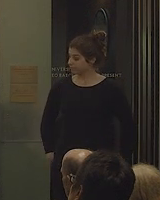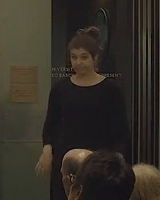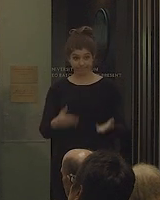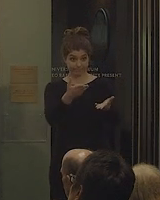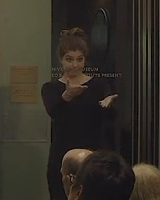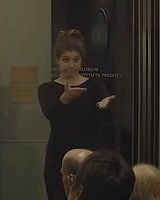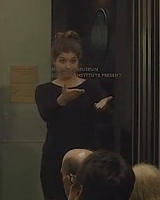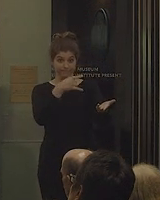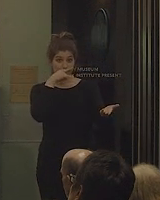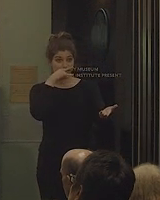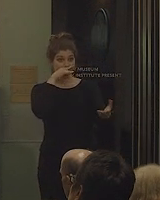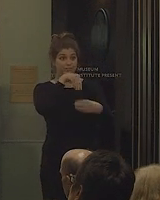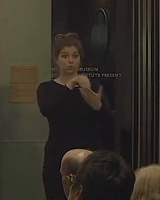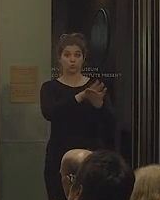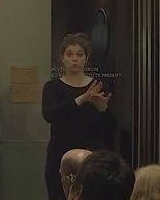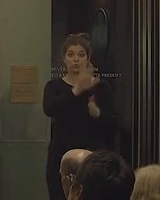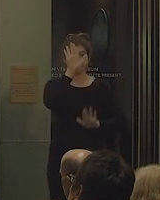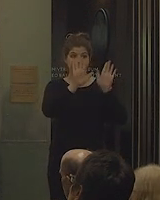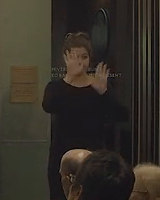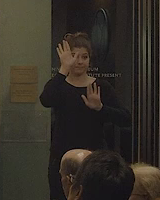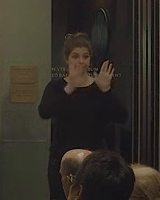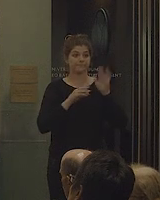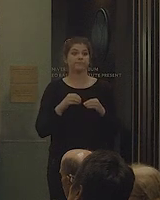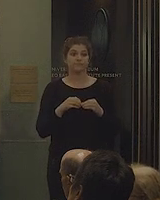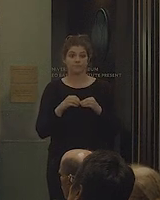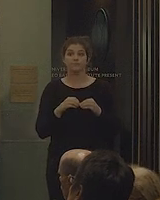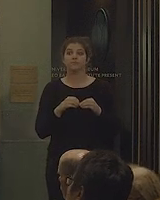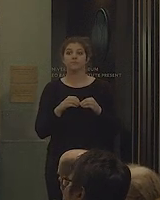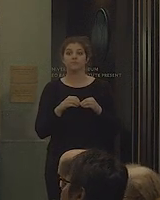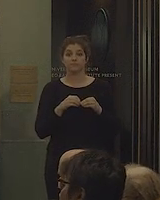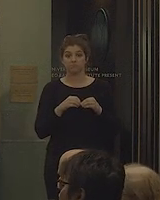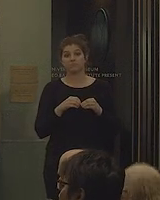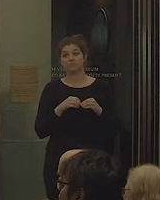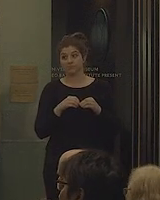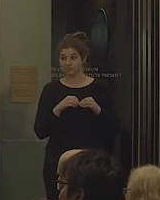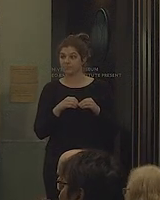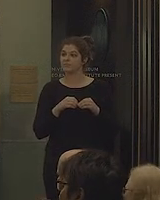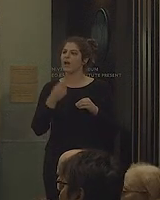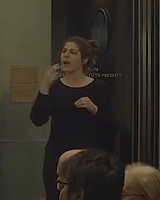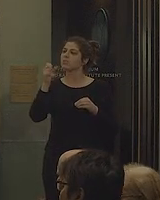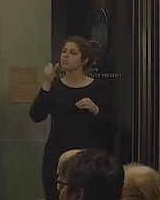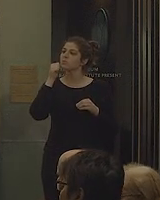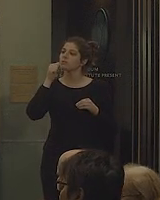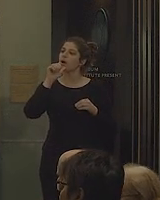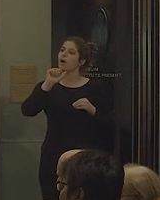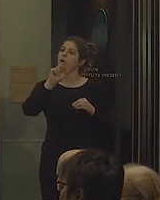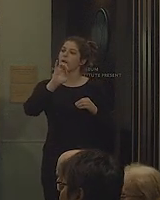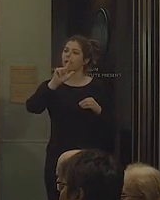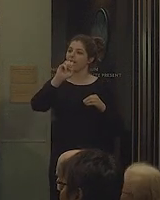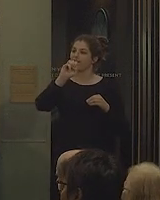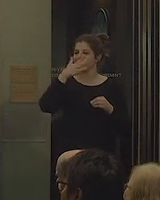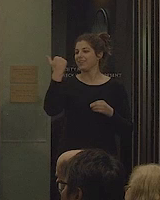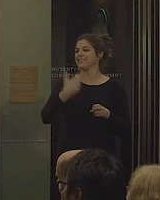Anybody out there have kids in school, elementary school, middle school, high school? You're a high schooler. All right. I forgot your name. Ariel. How